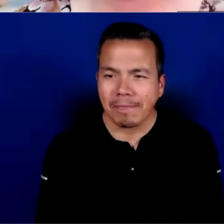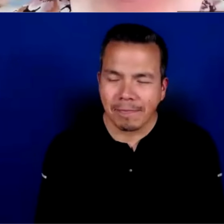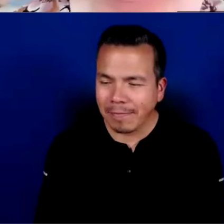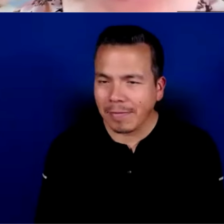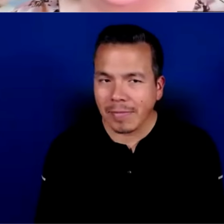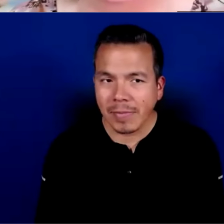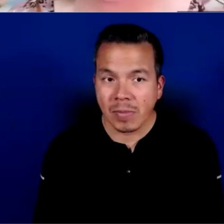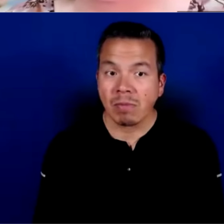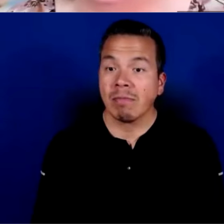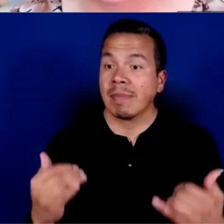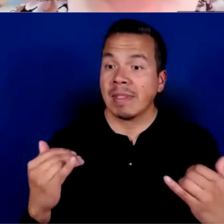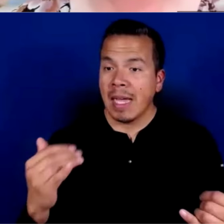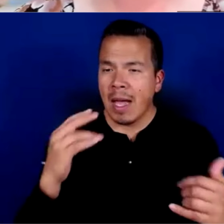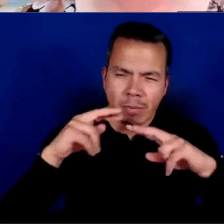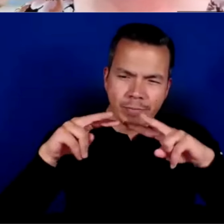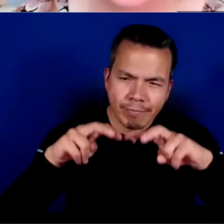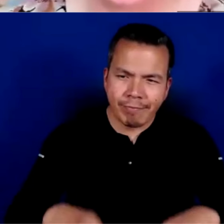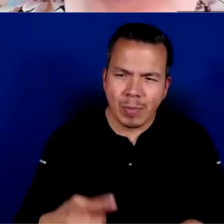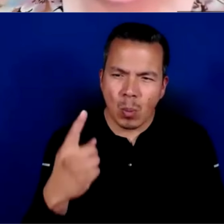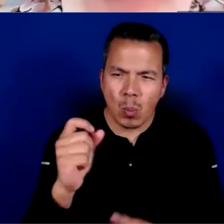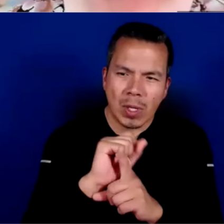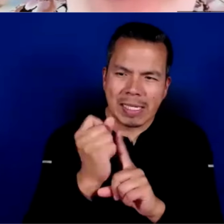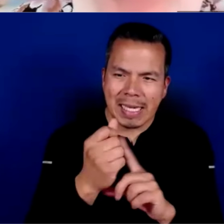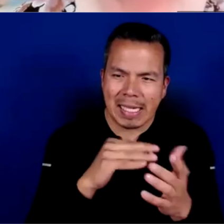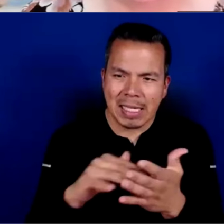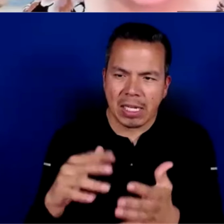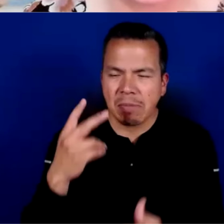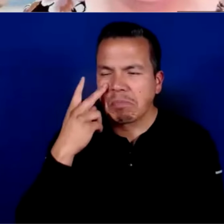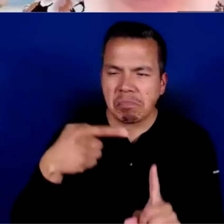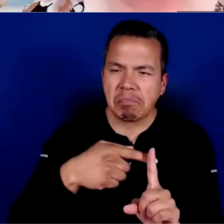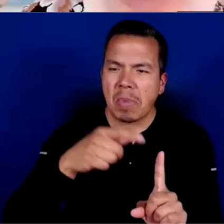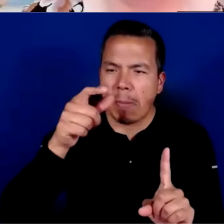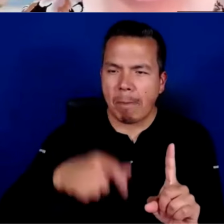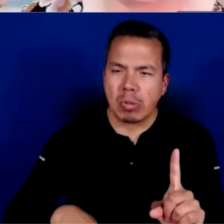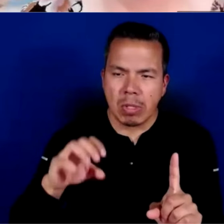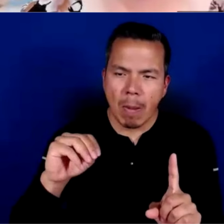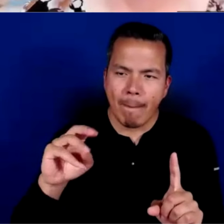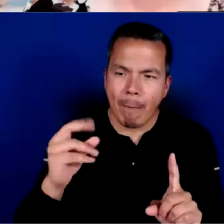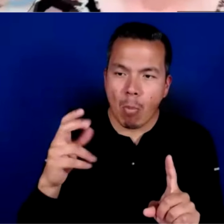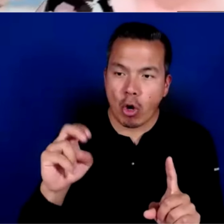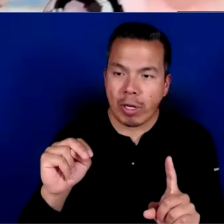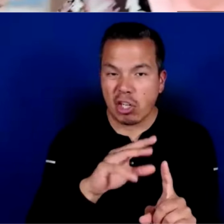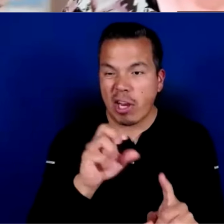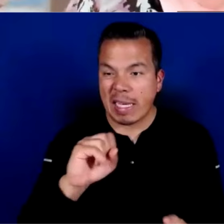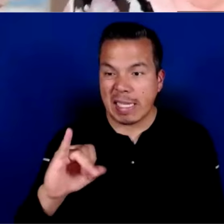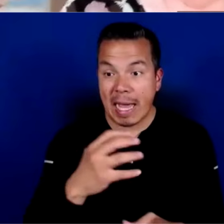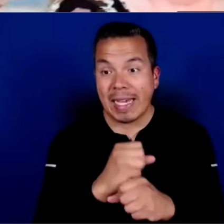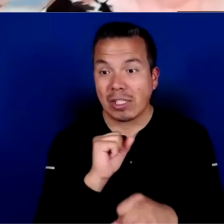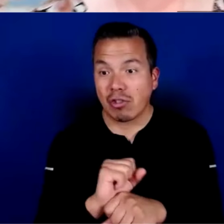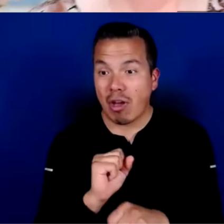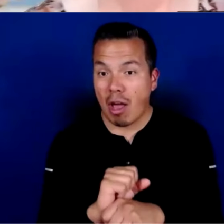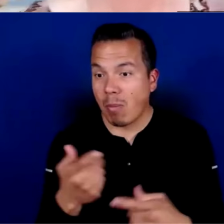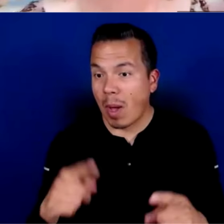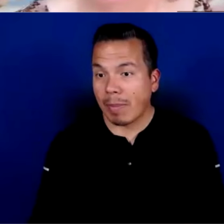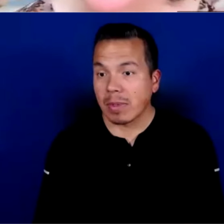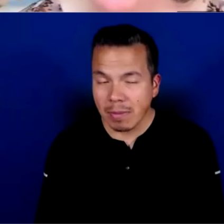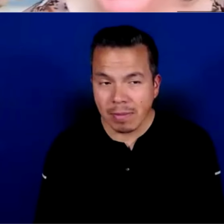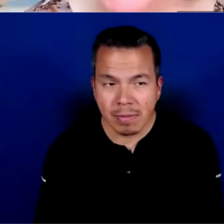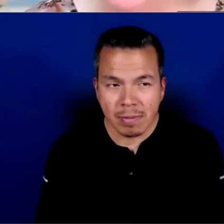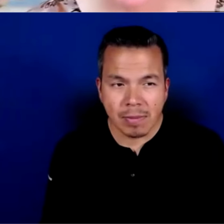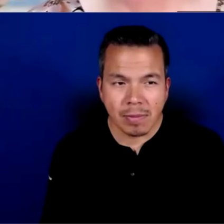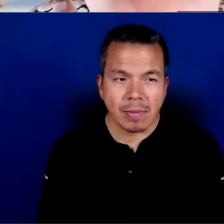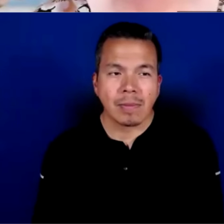do a case study and let's look at what happens to Morgan's SSI when Morgan gets a job. So